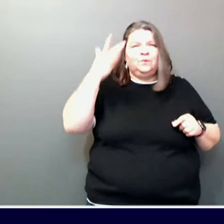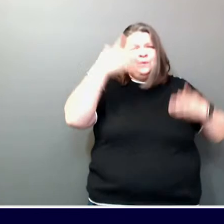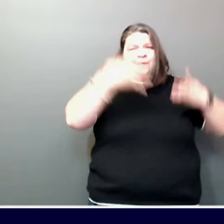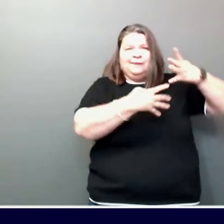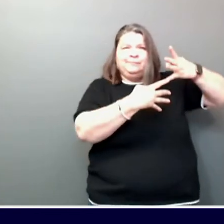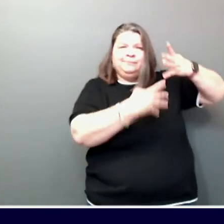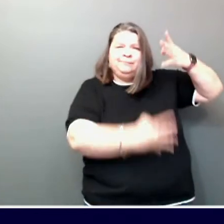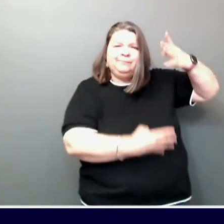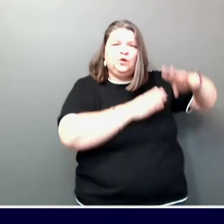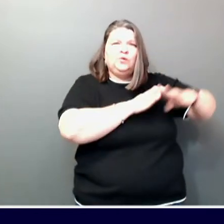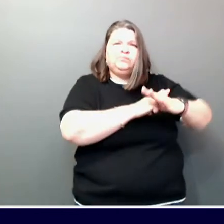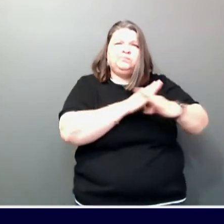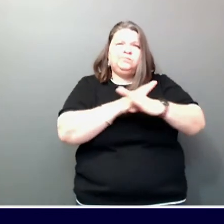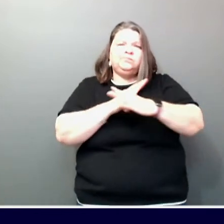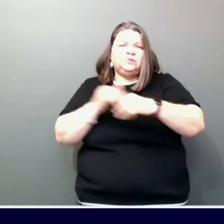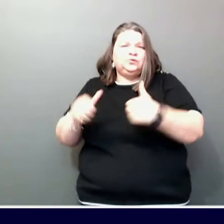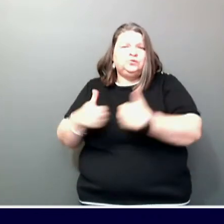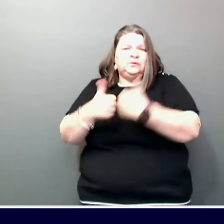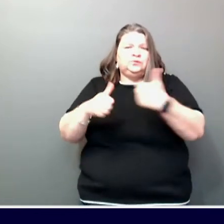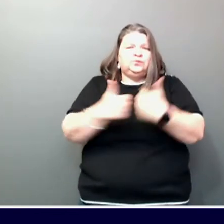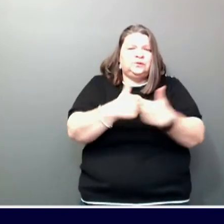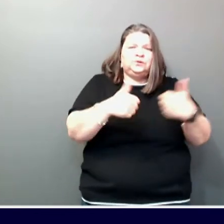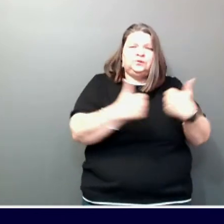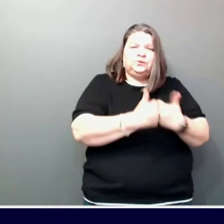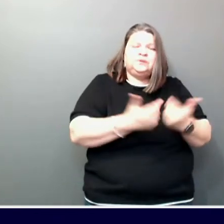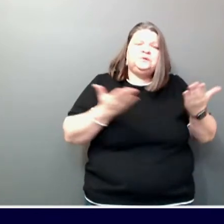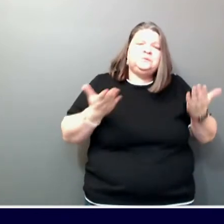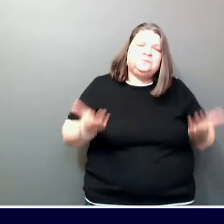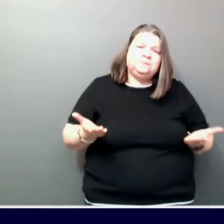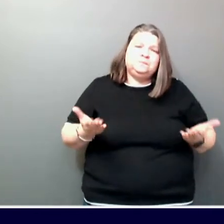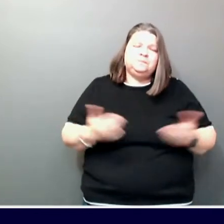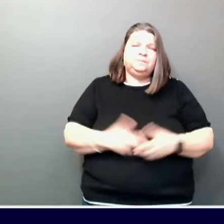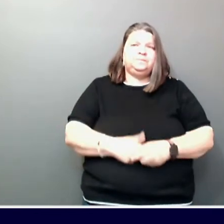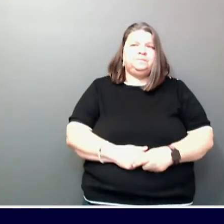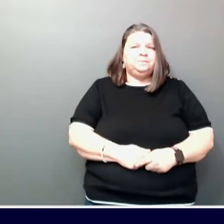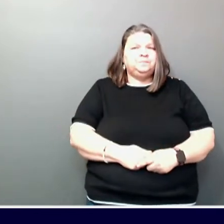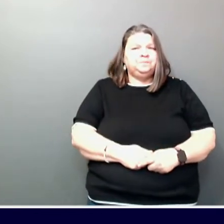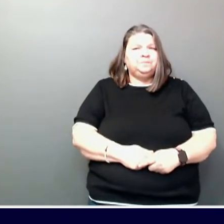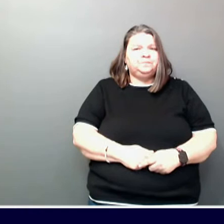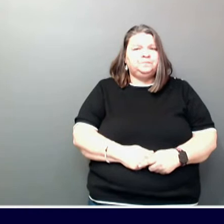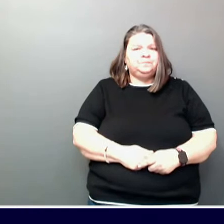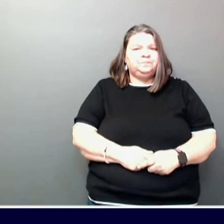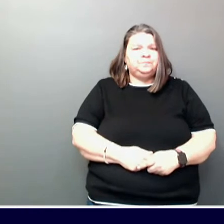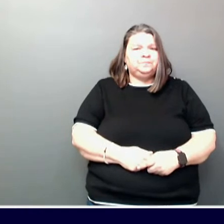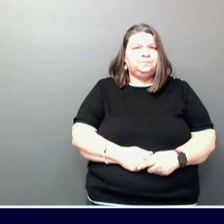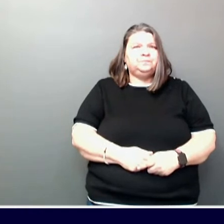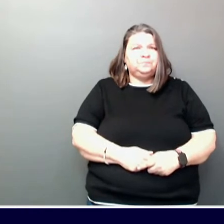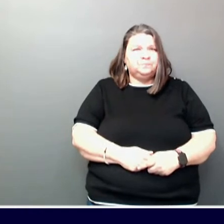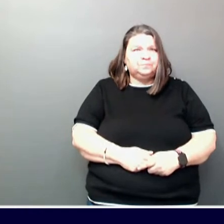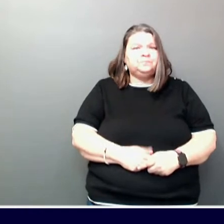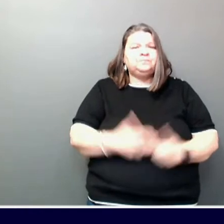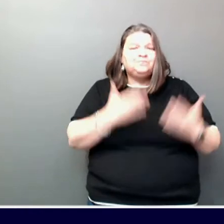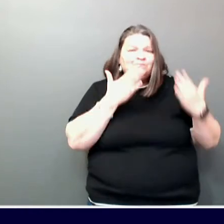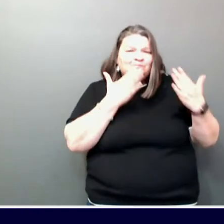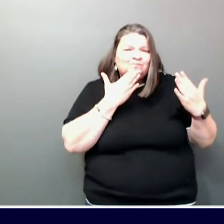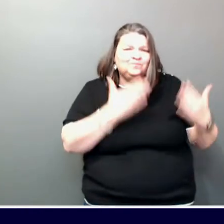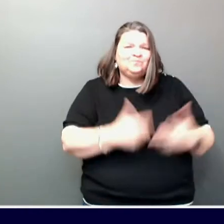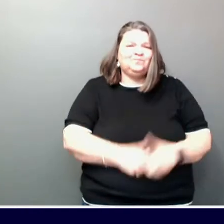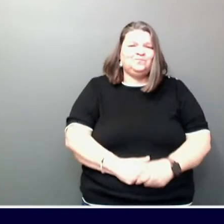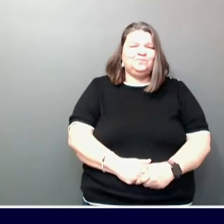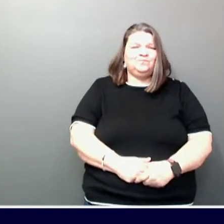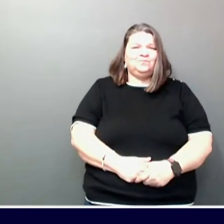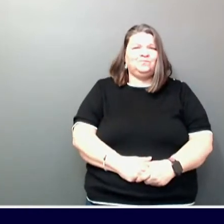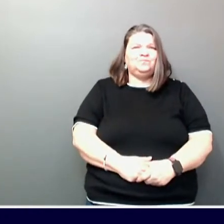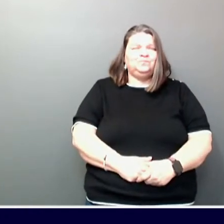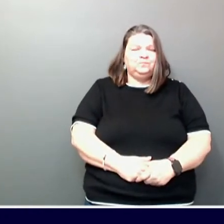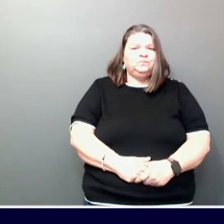are associated with the pandemic, not necessarily driven by COVID itself. Okay, thank you. Thank you. Let